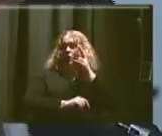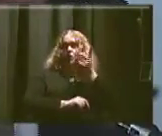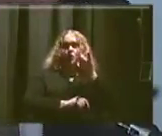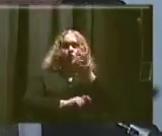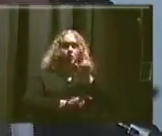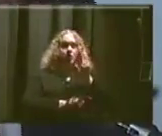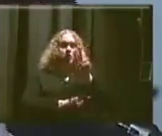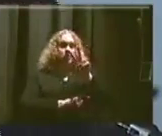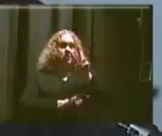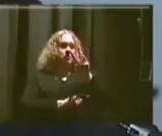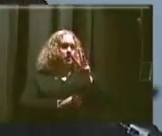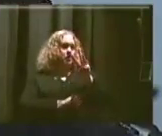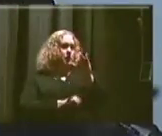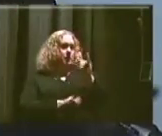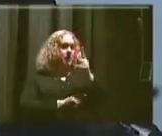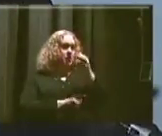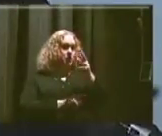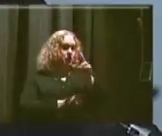tonight